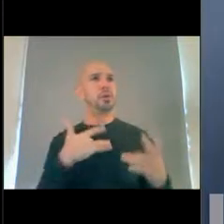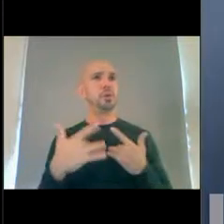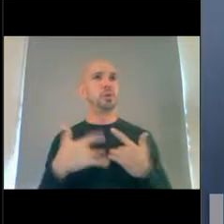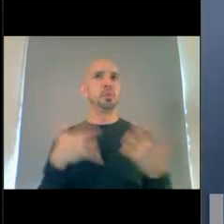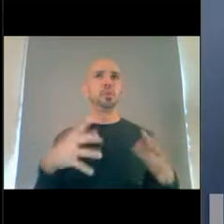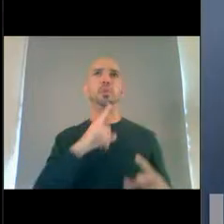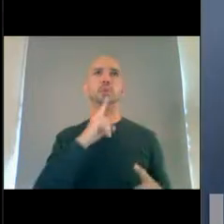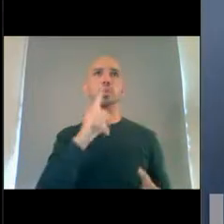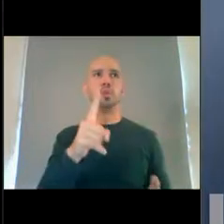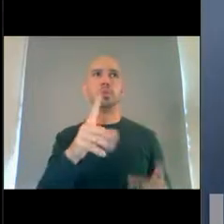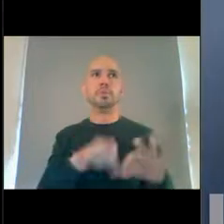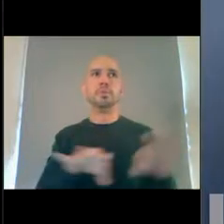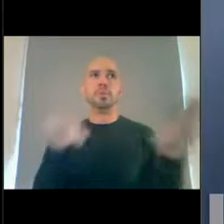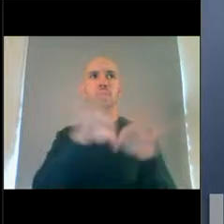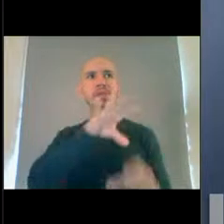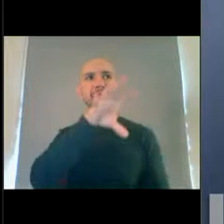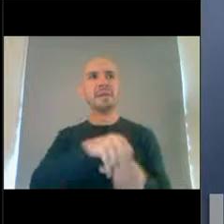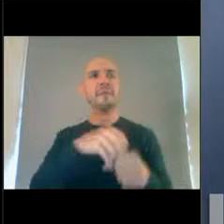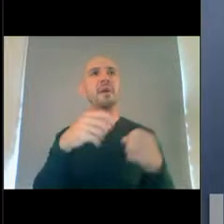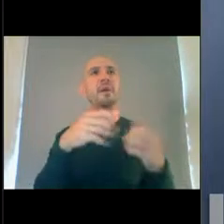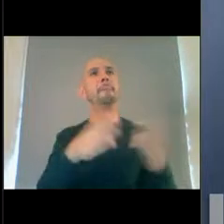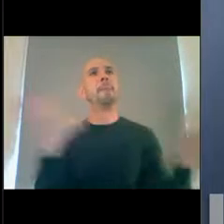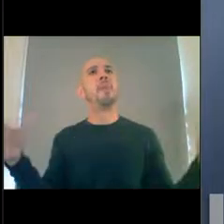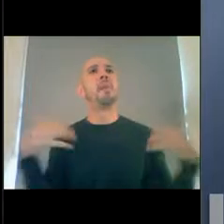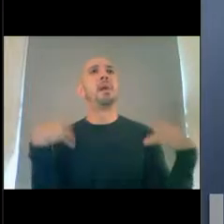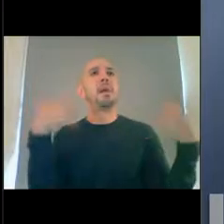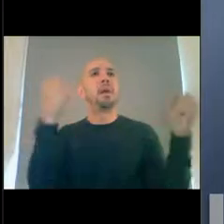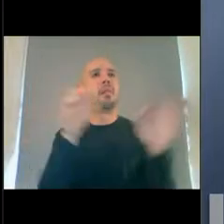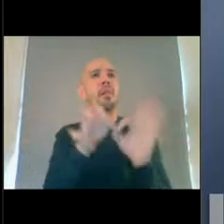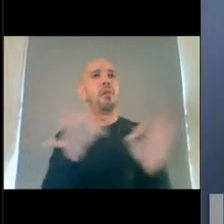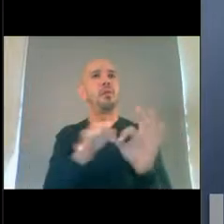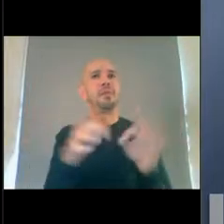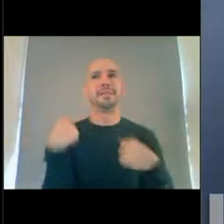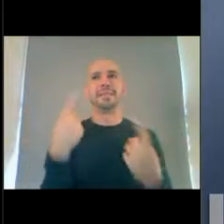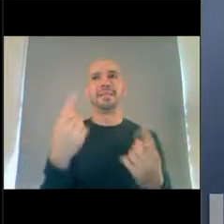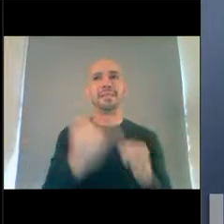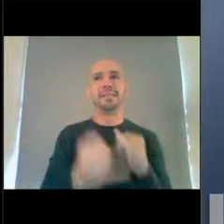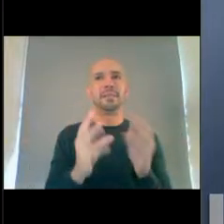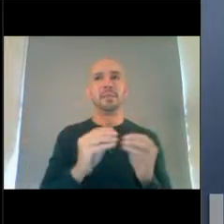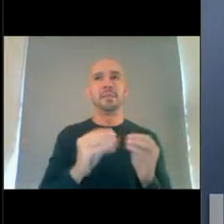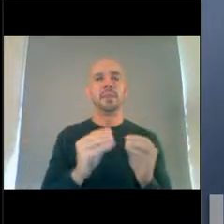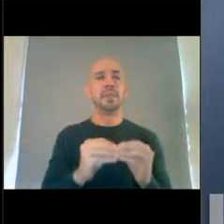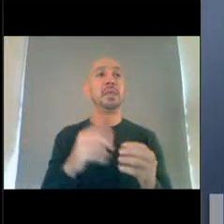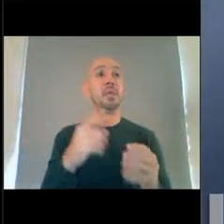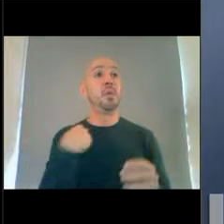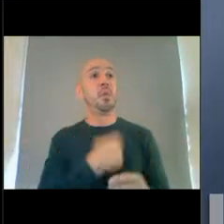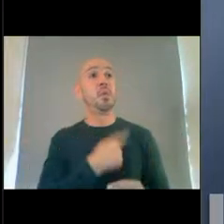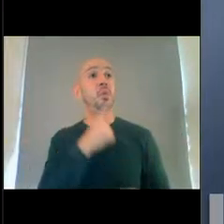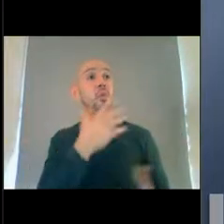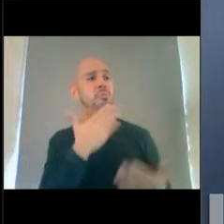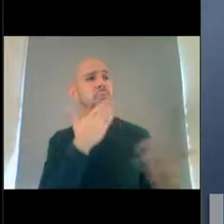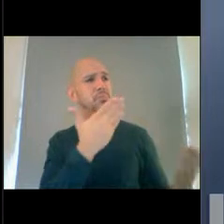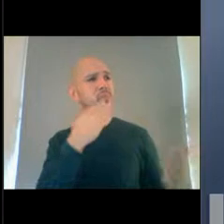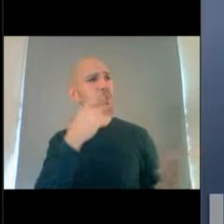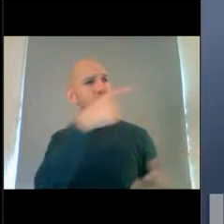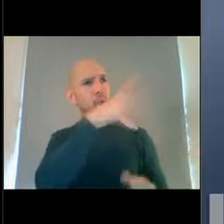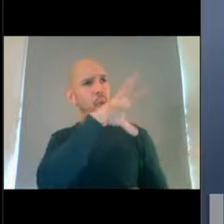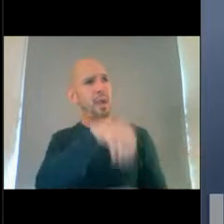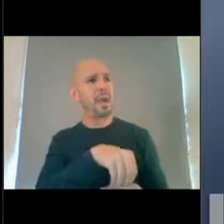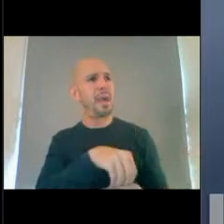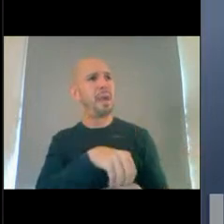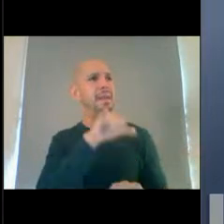including public health at the last june 2022 ctc hearing we appreciate that the ttc included a section on the draft august